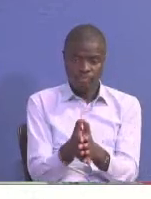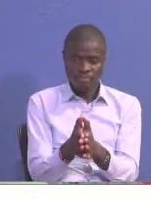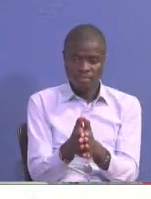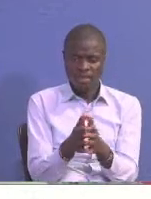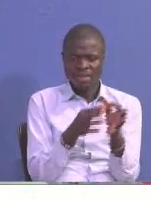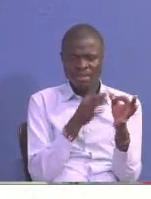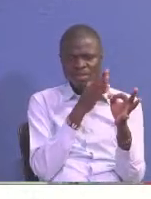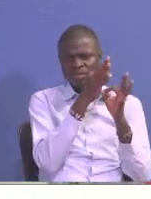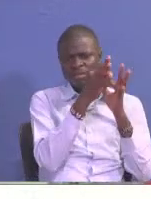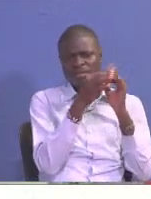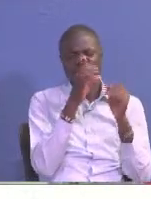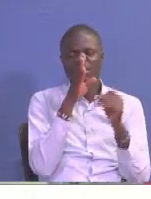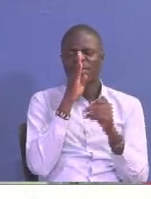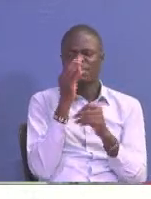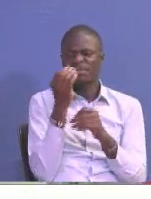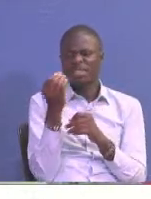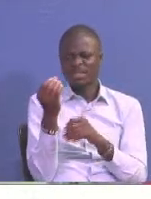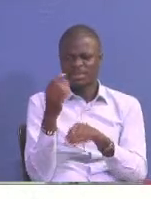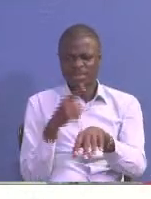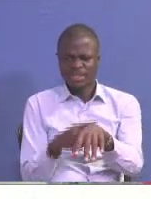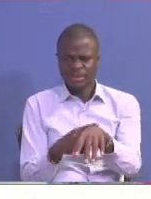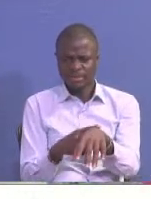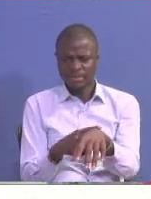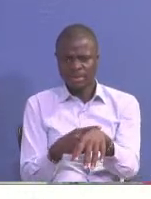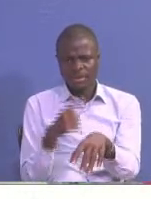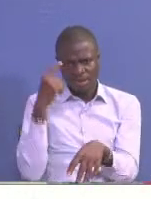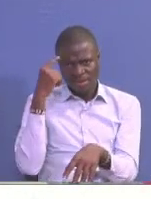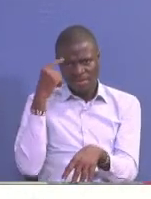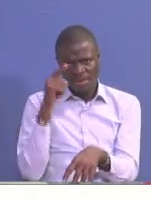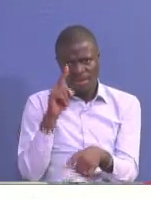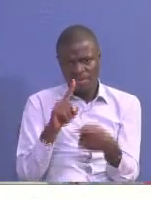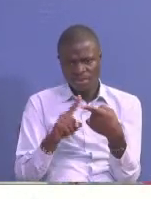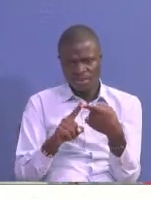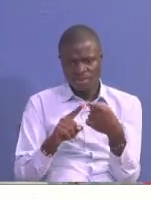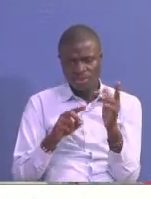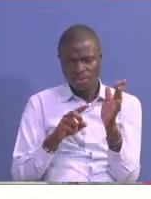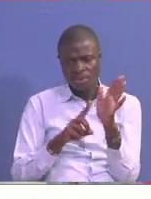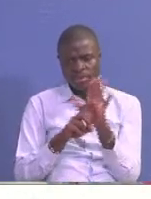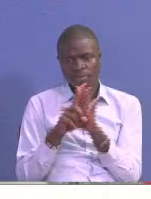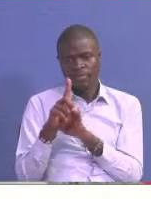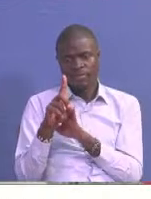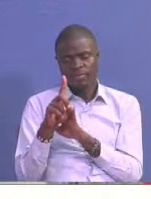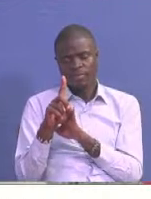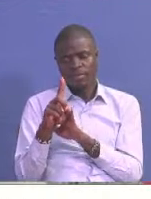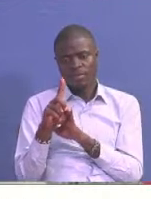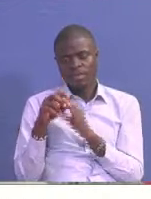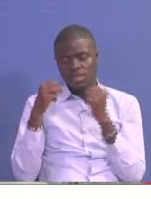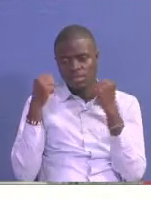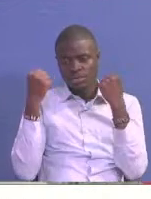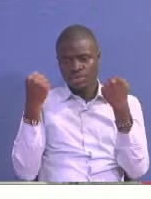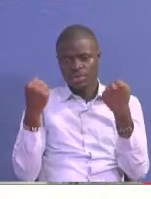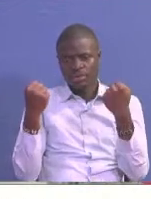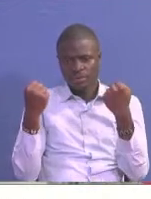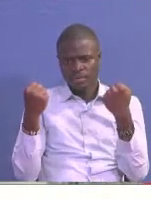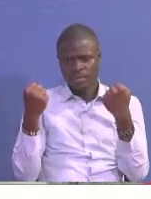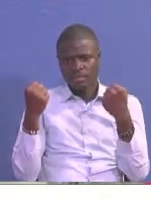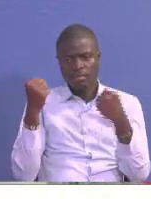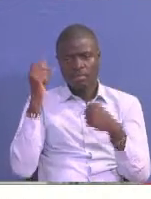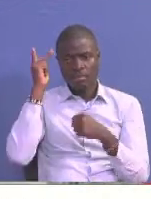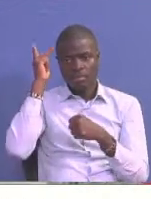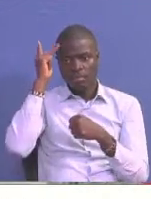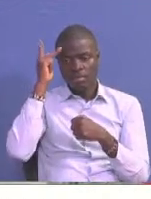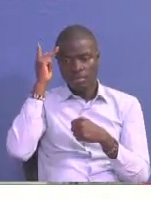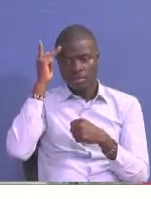Following should be temporary for you to develop strength,